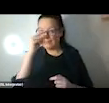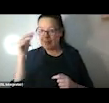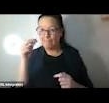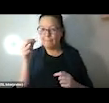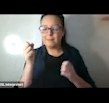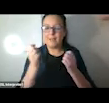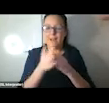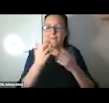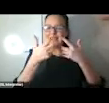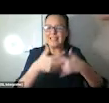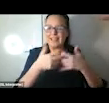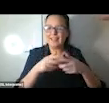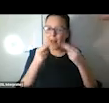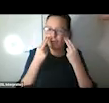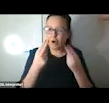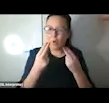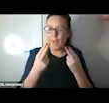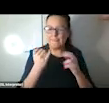in graphic form.